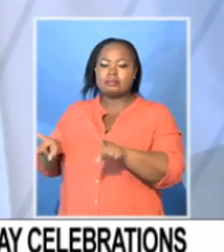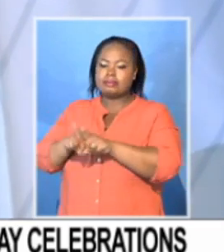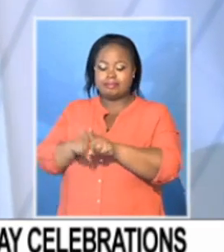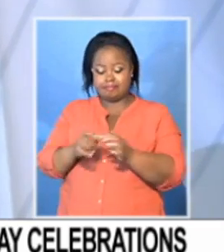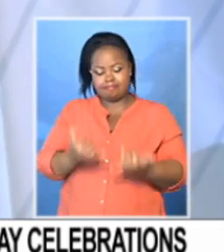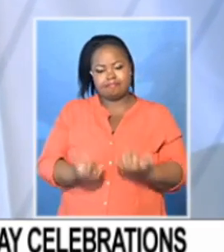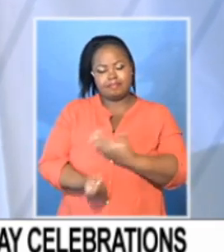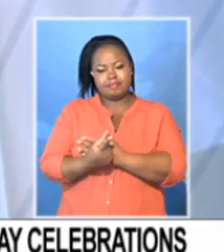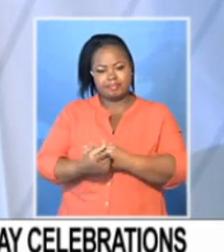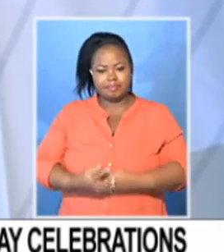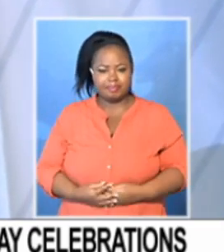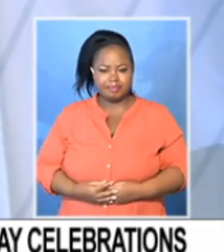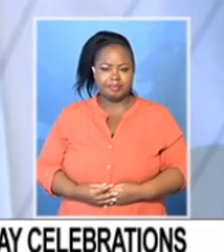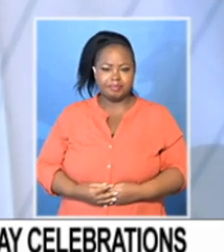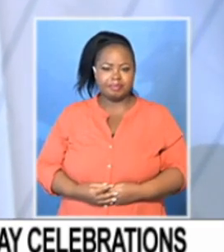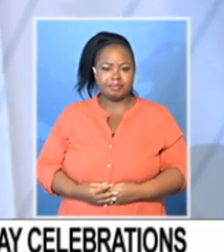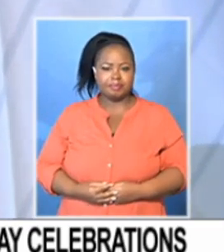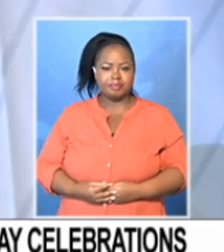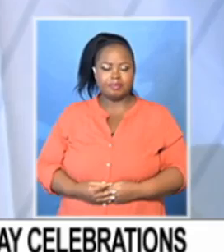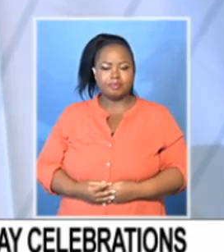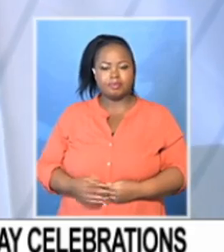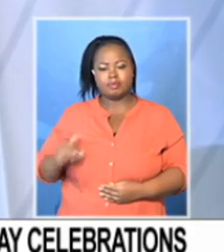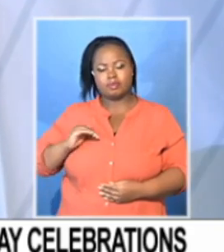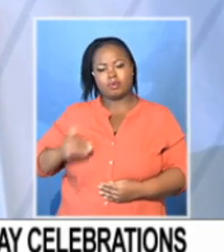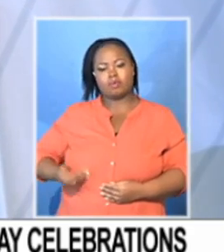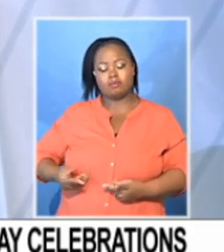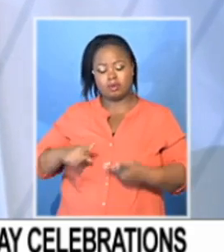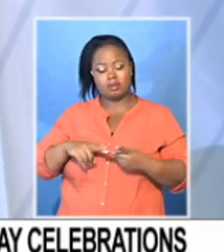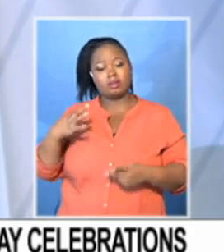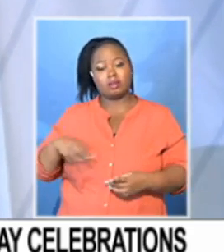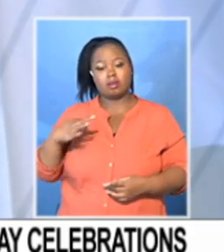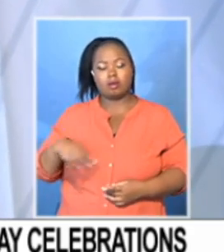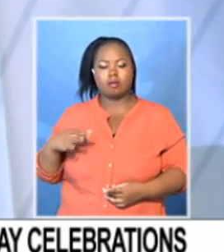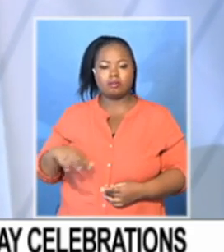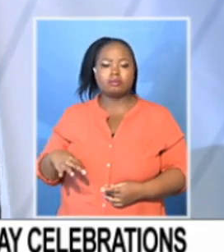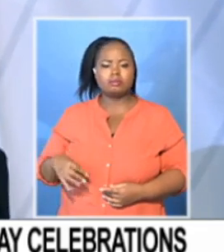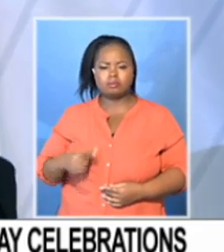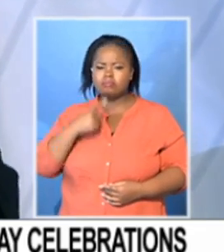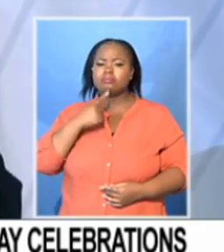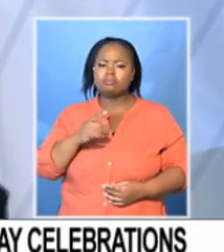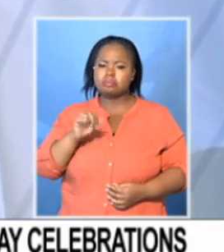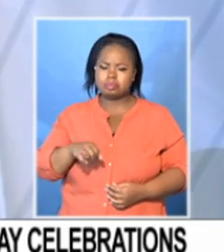Young women and girls communicate that they are